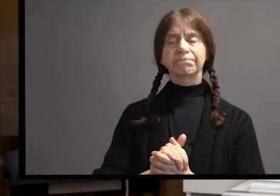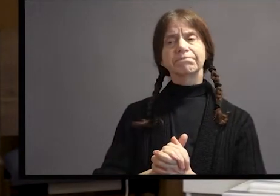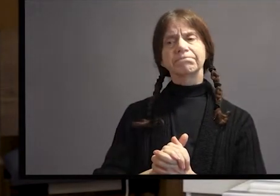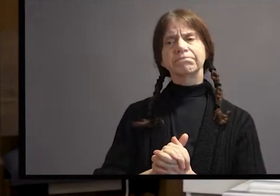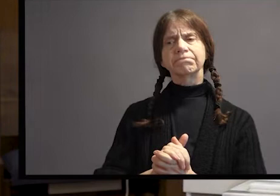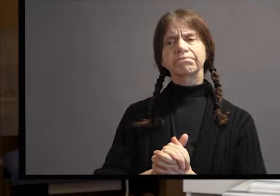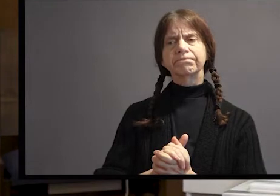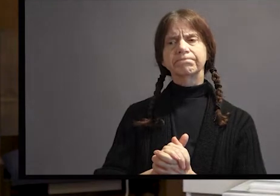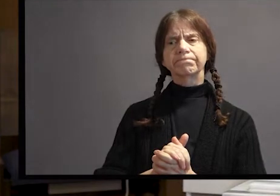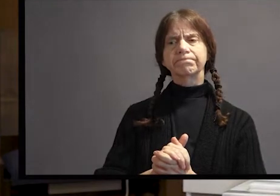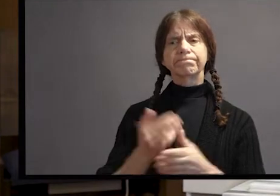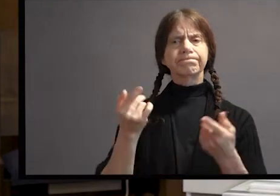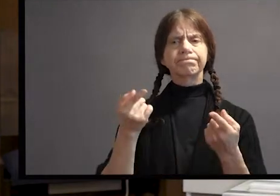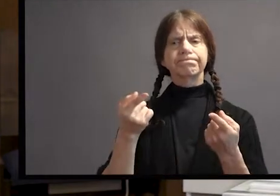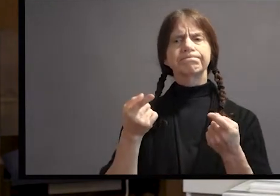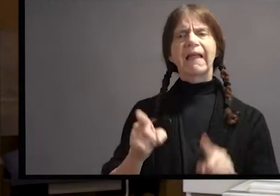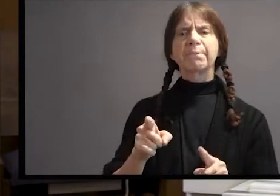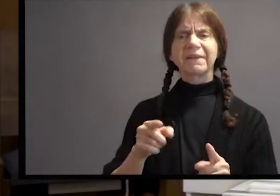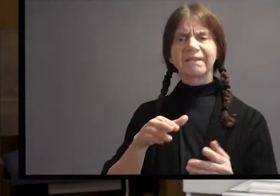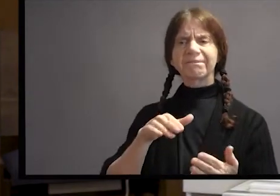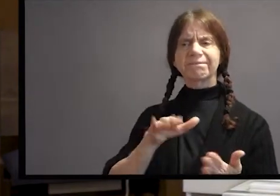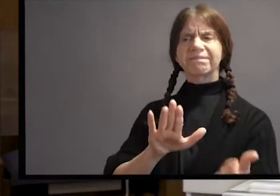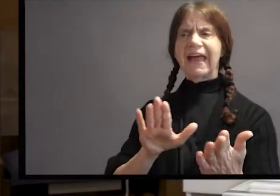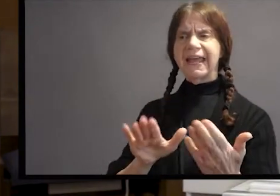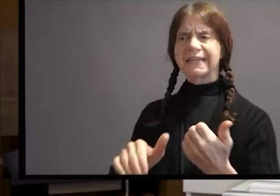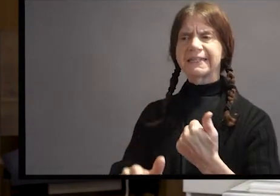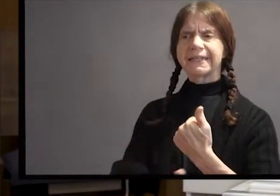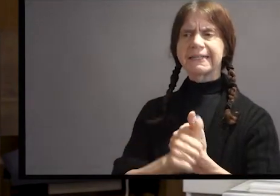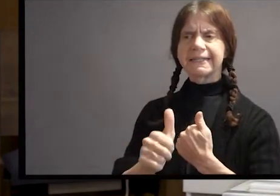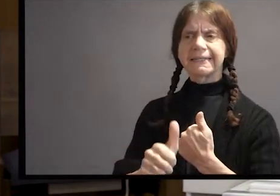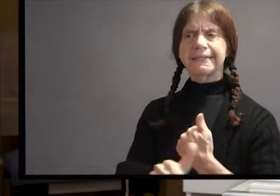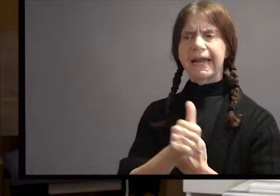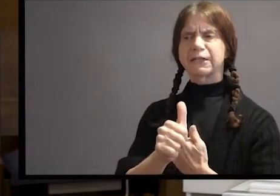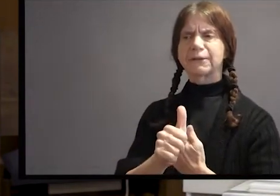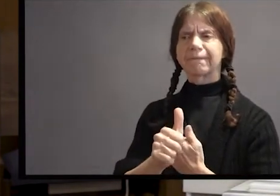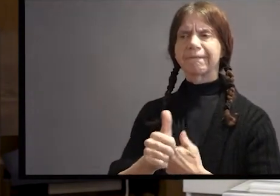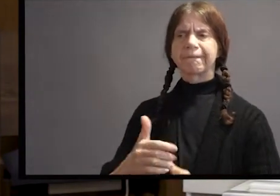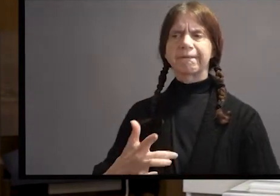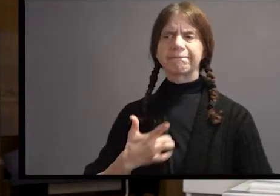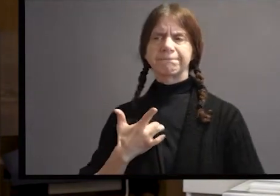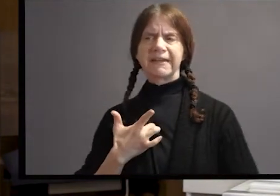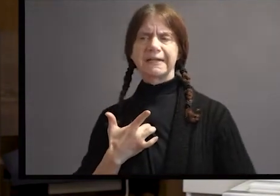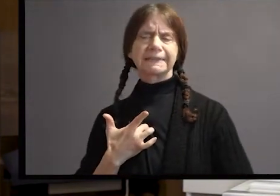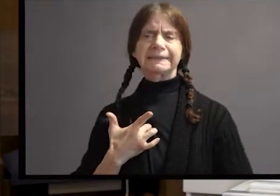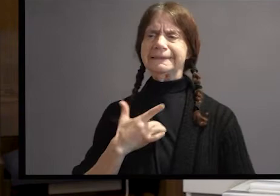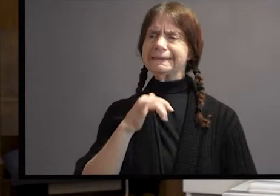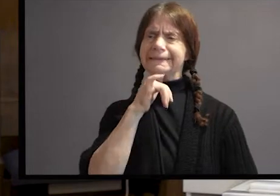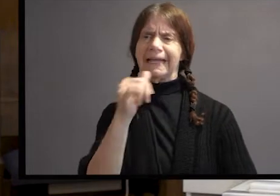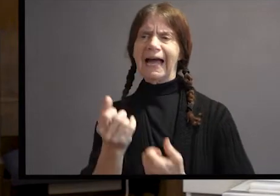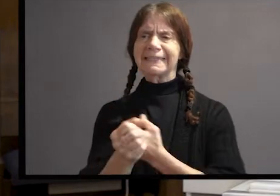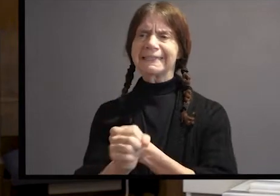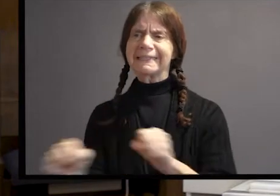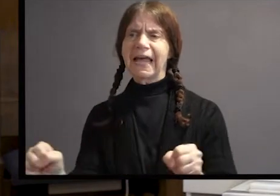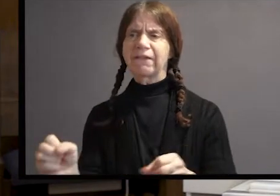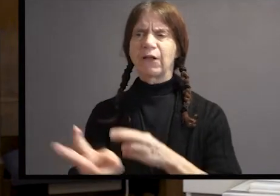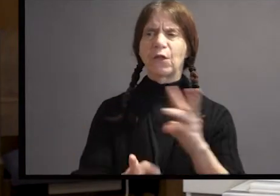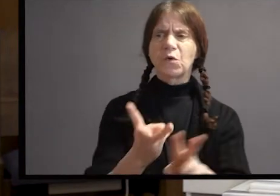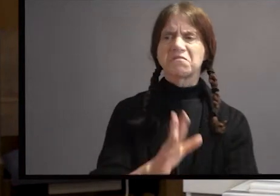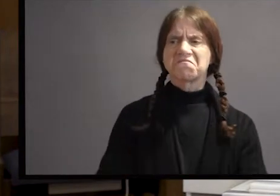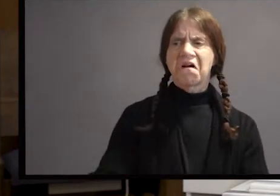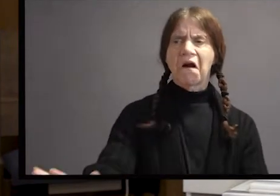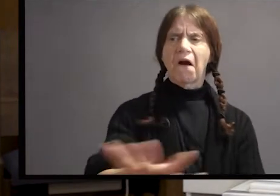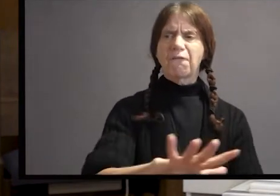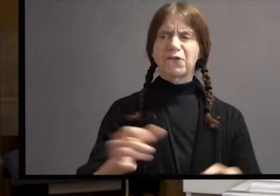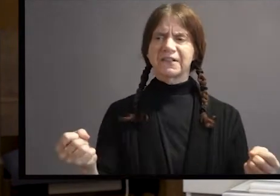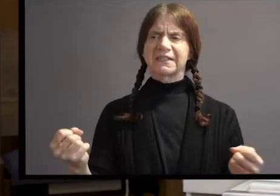Where do we turn when our security is threatened, when we're frightened by the world around us?